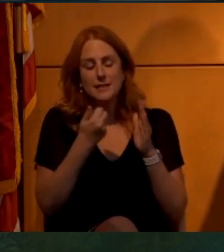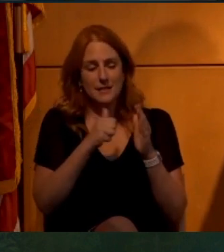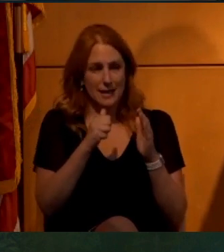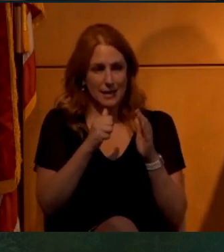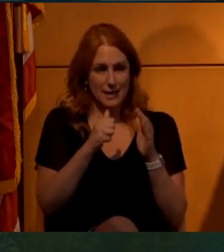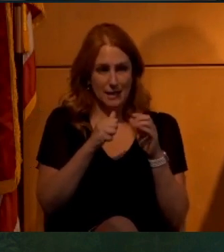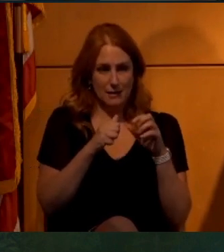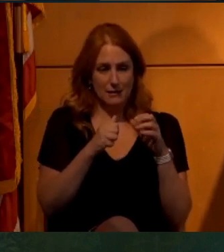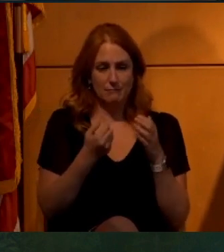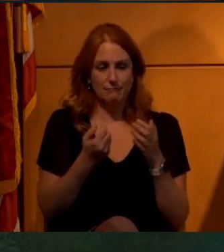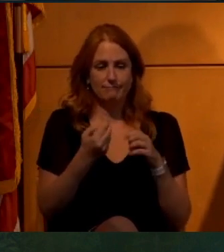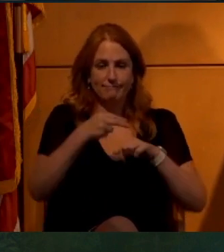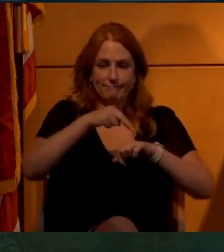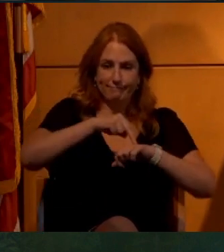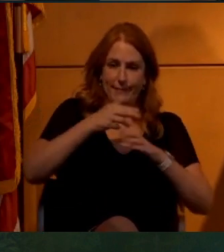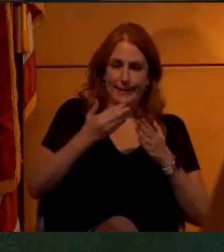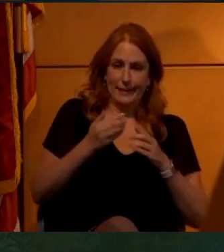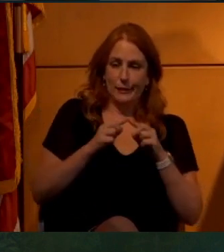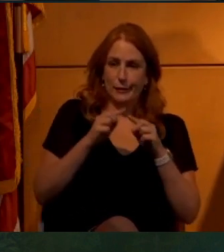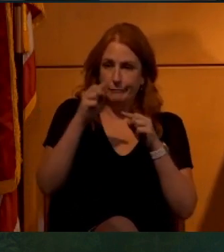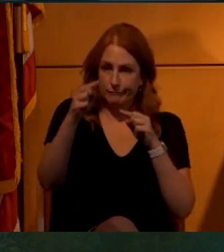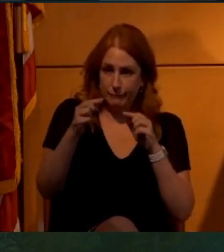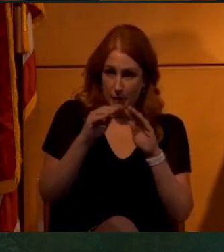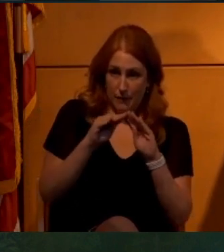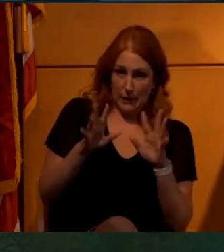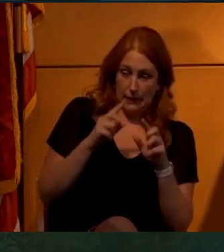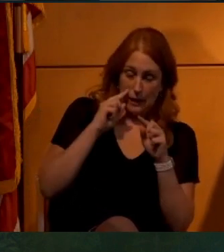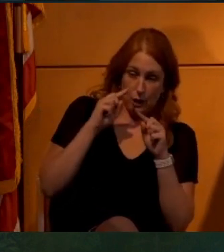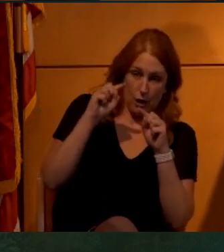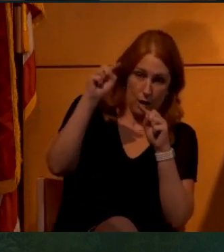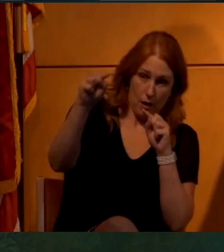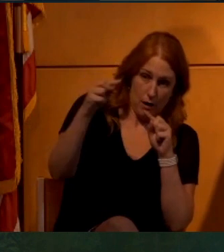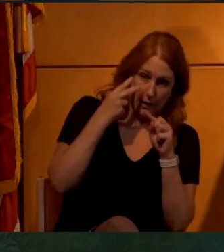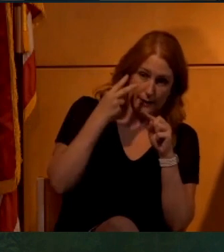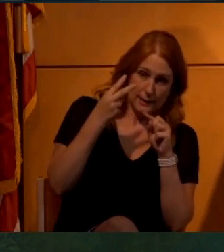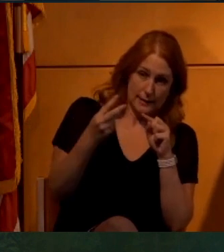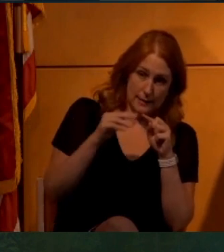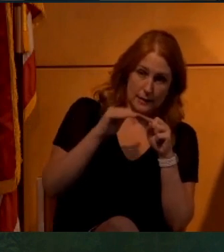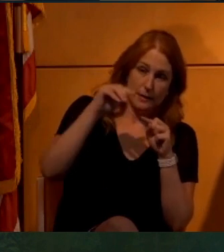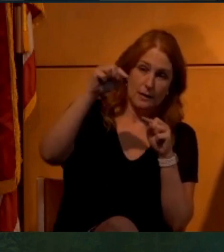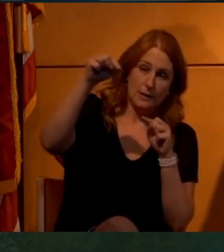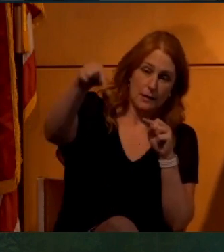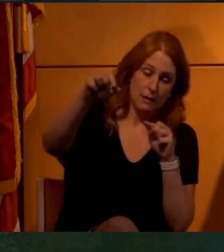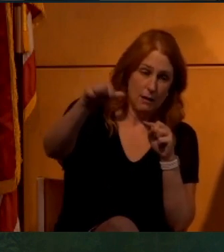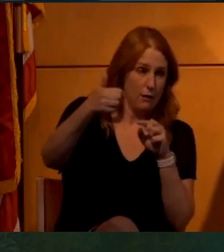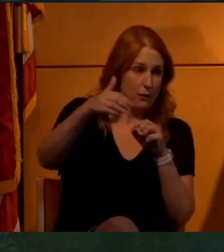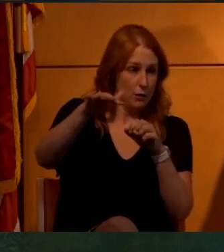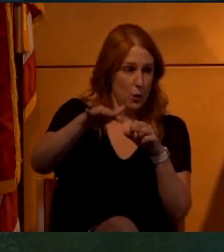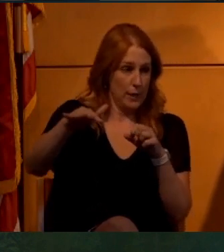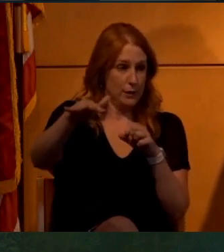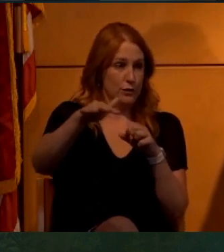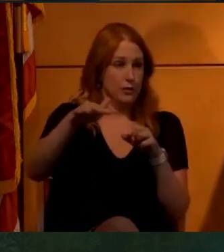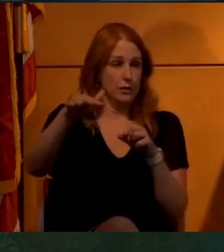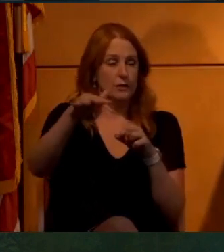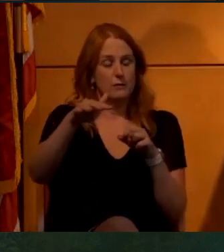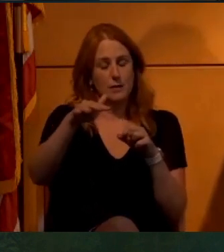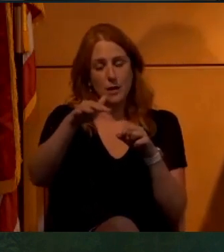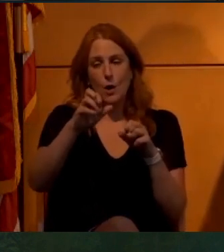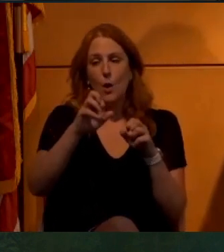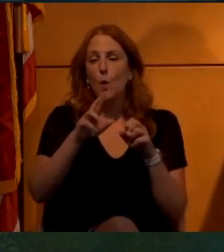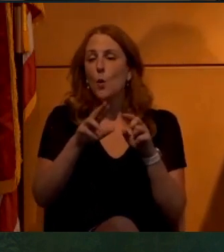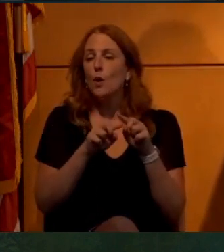on the moon and another location on the moon, or a location on the moon and any ground station you select on